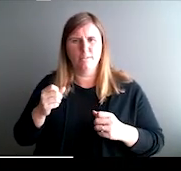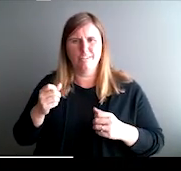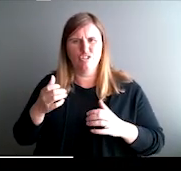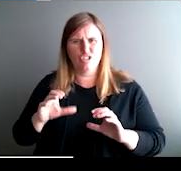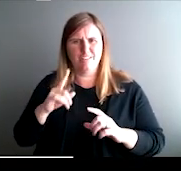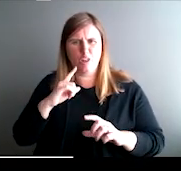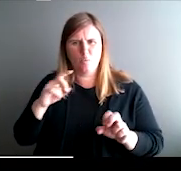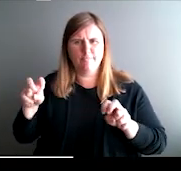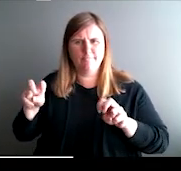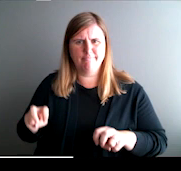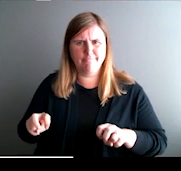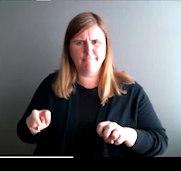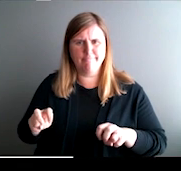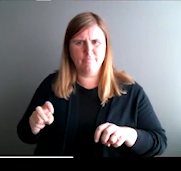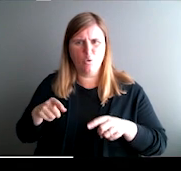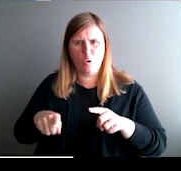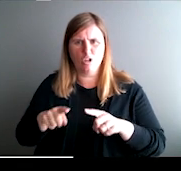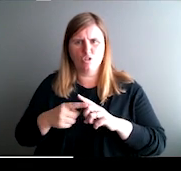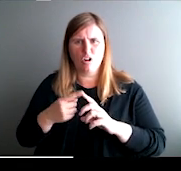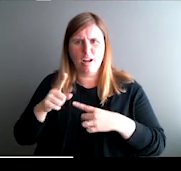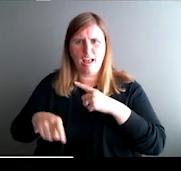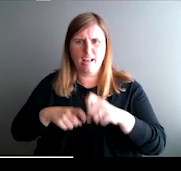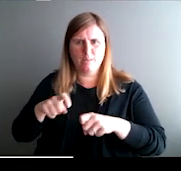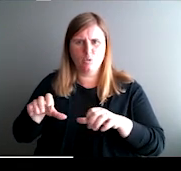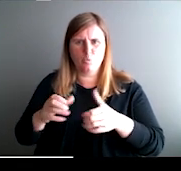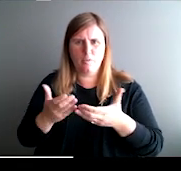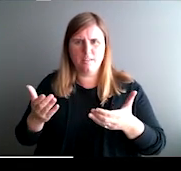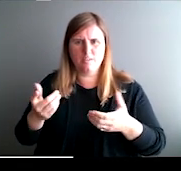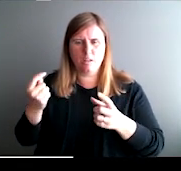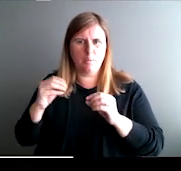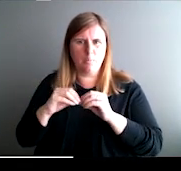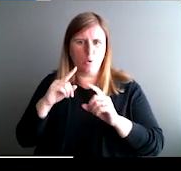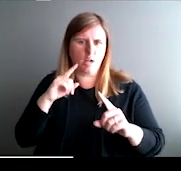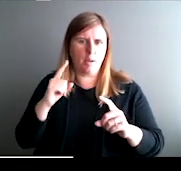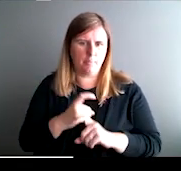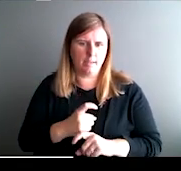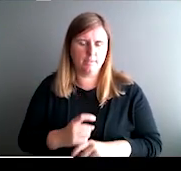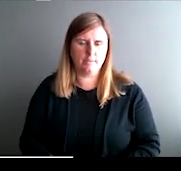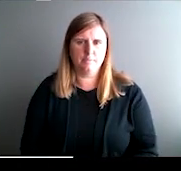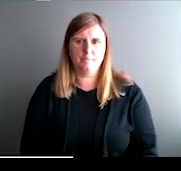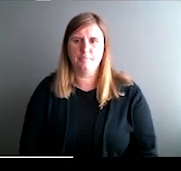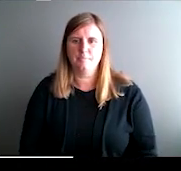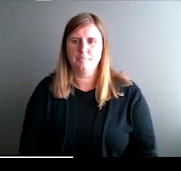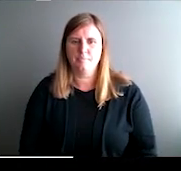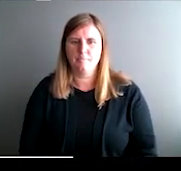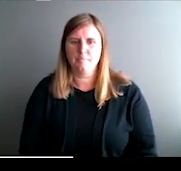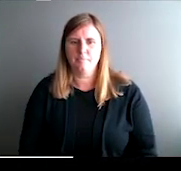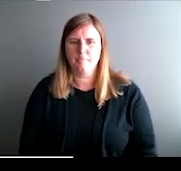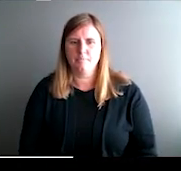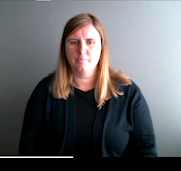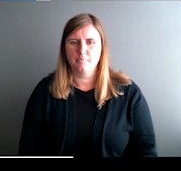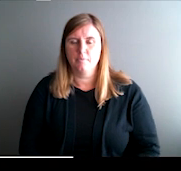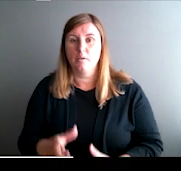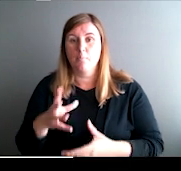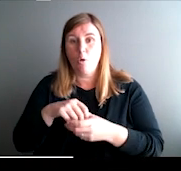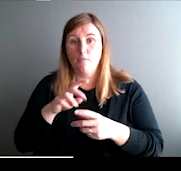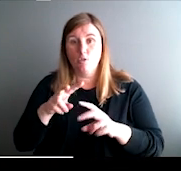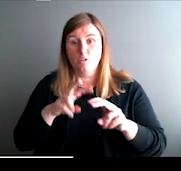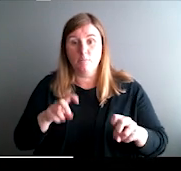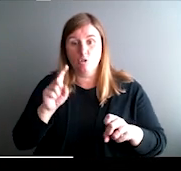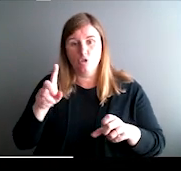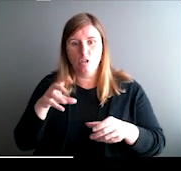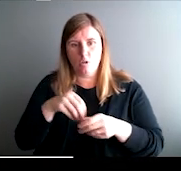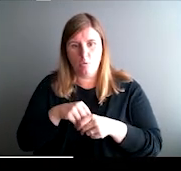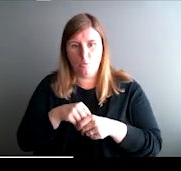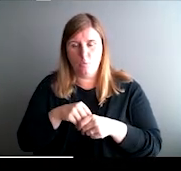with you when you start asking them to do stuff that's a little more complex? Part of your assessment should also include,